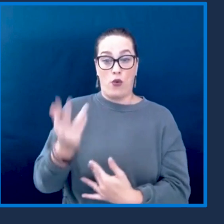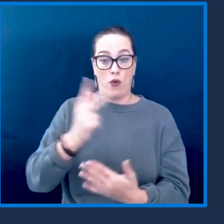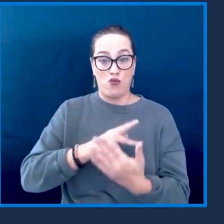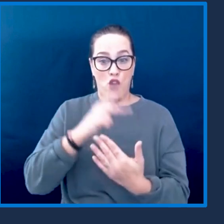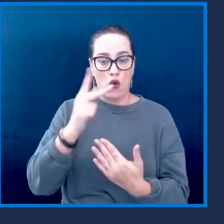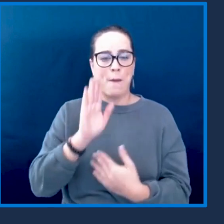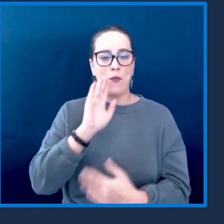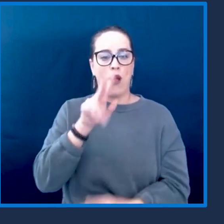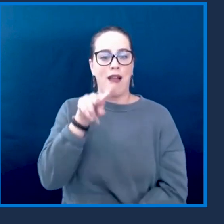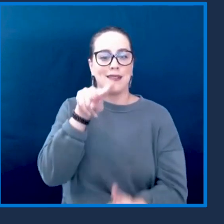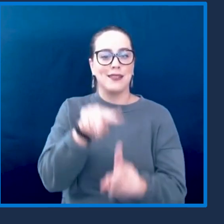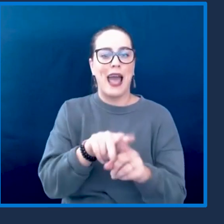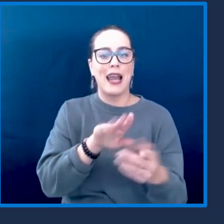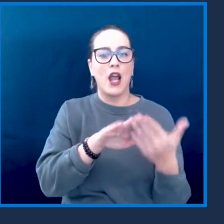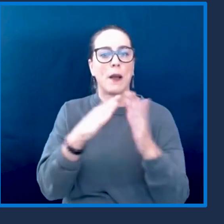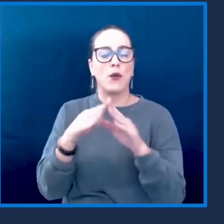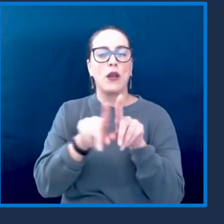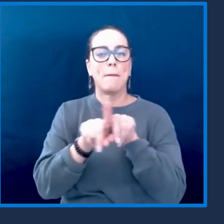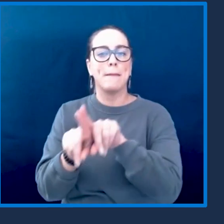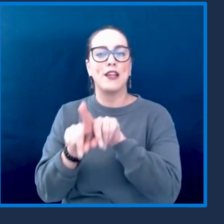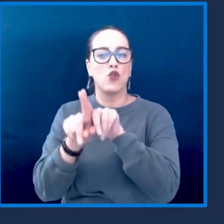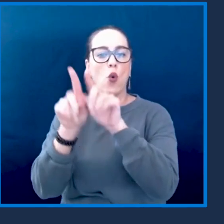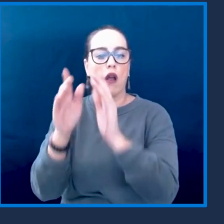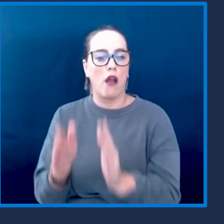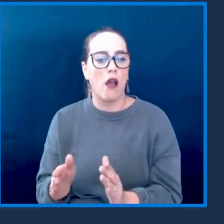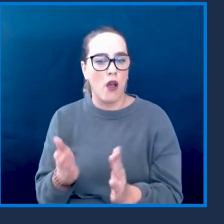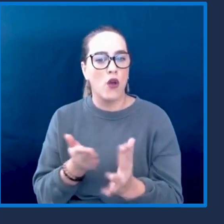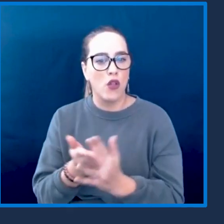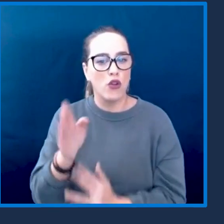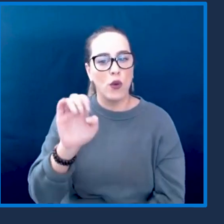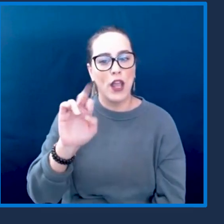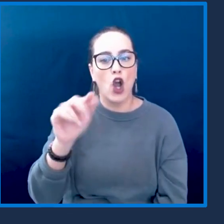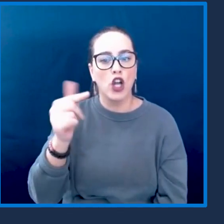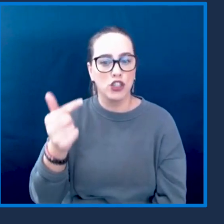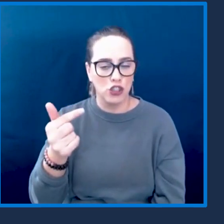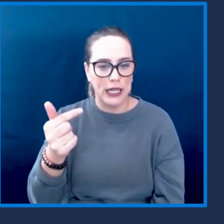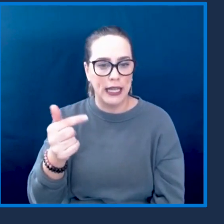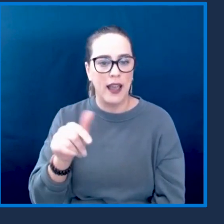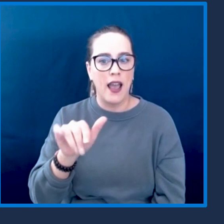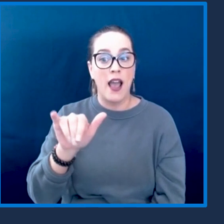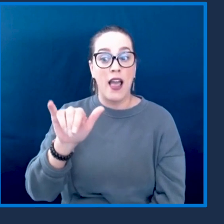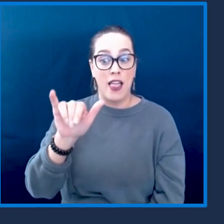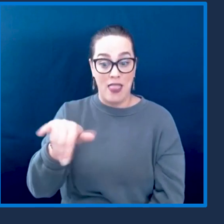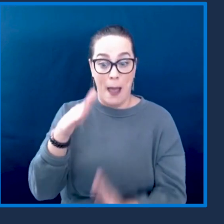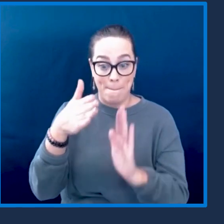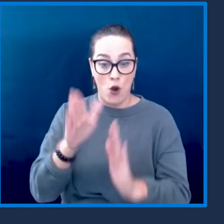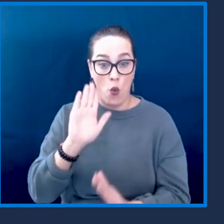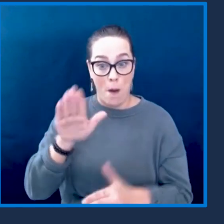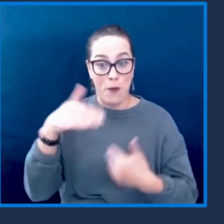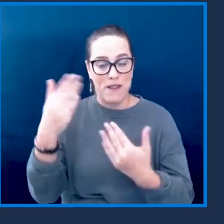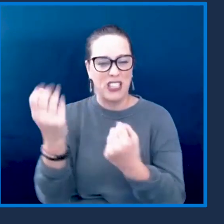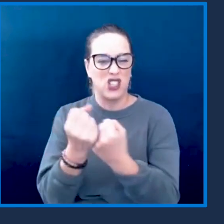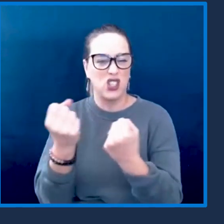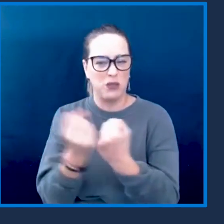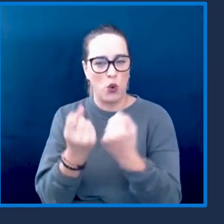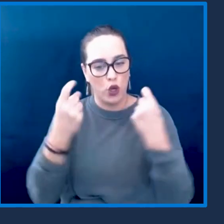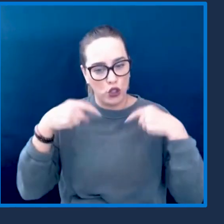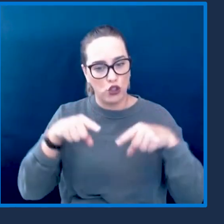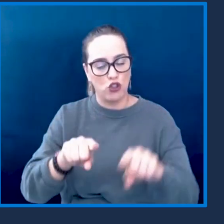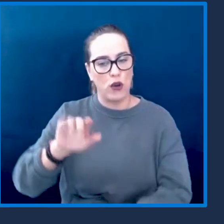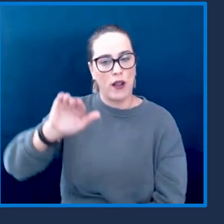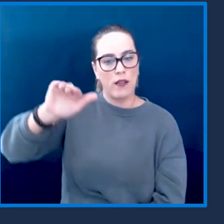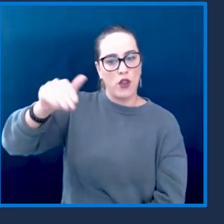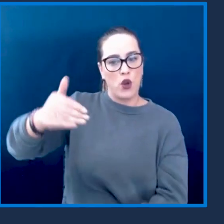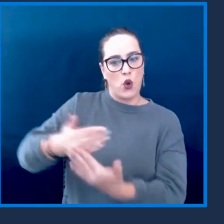mentor from our disability ERG, and they provide a structured mentoring support during the employee's onboarding stage. And at Microsoft,